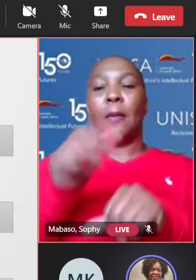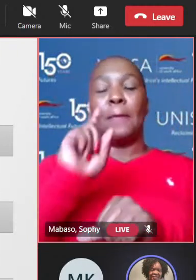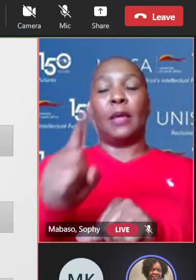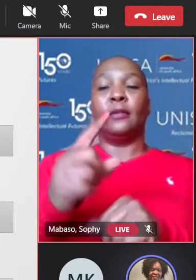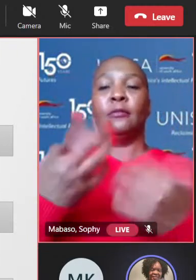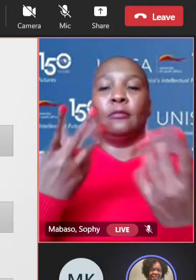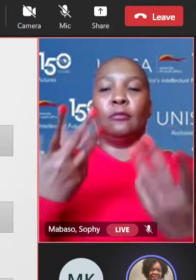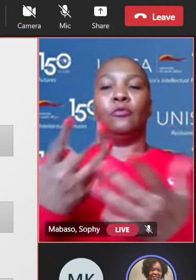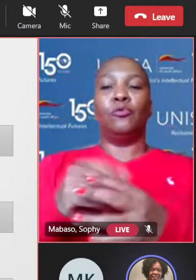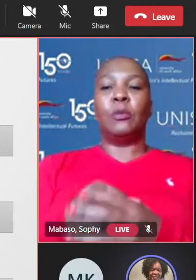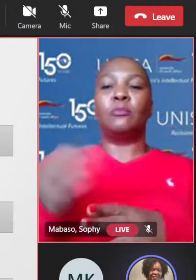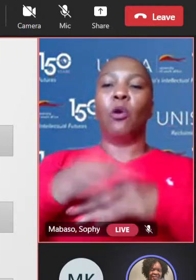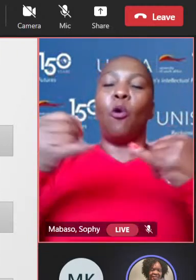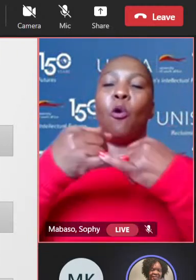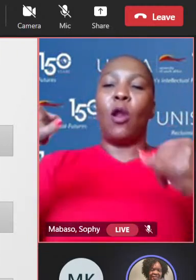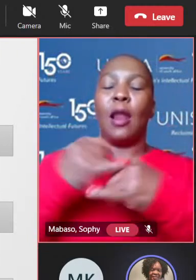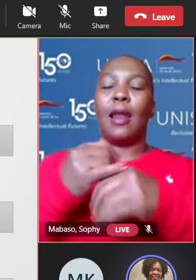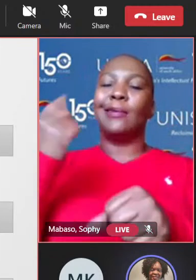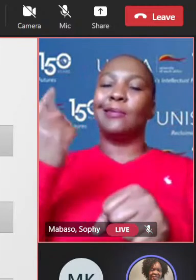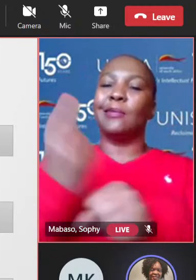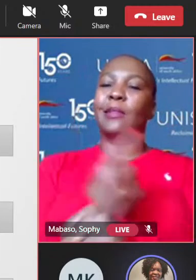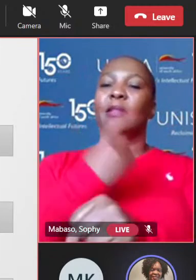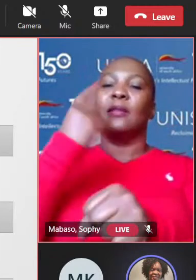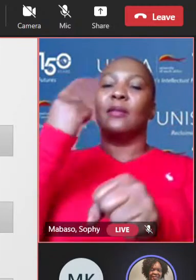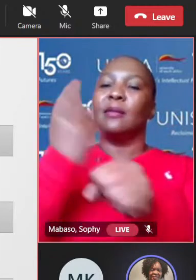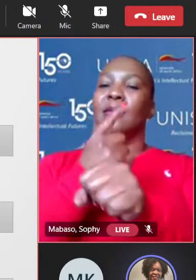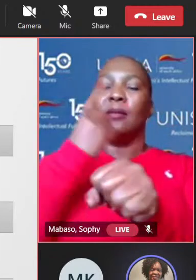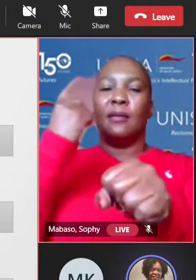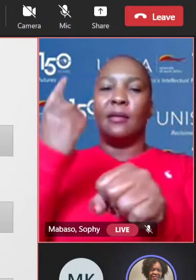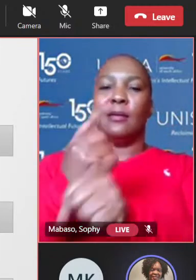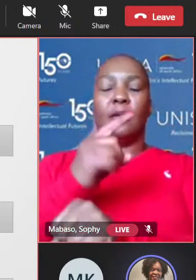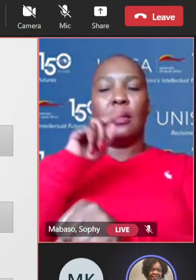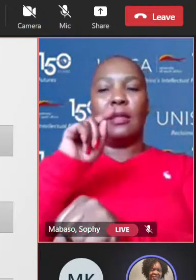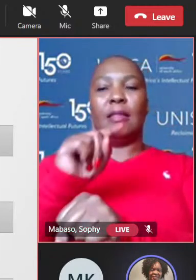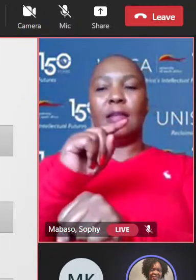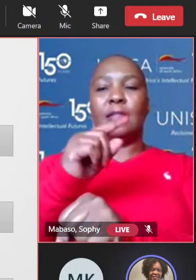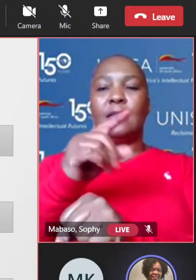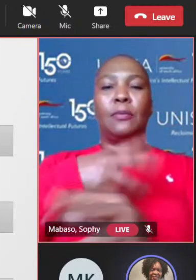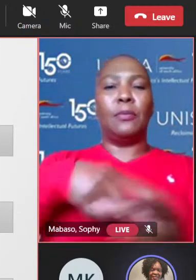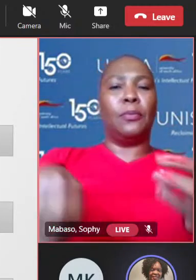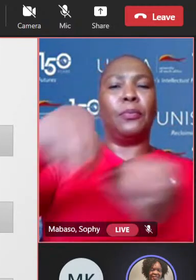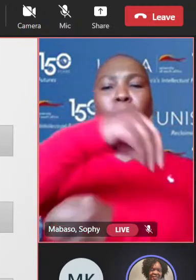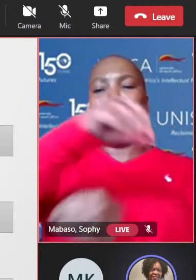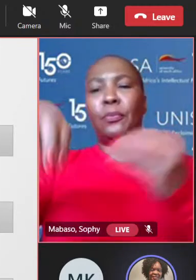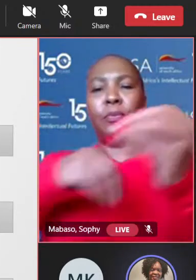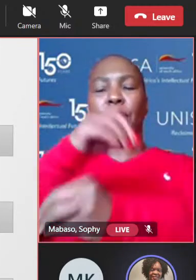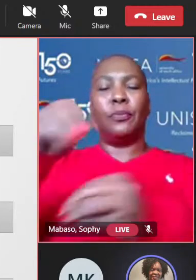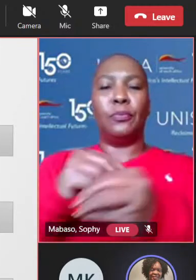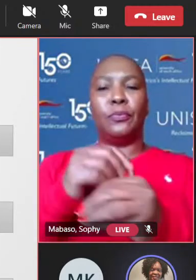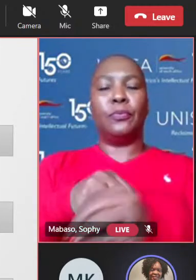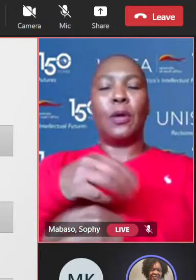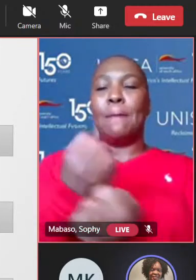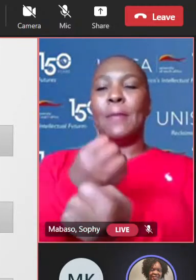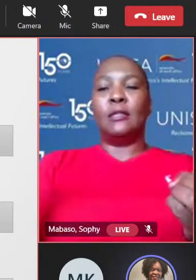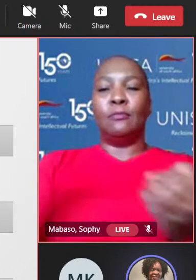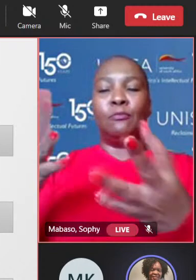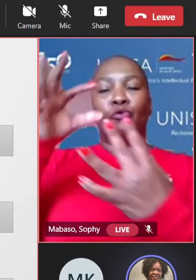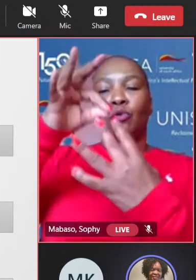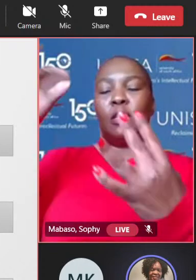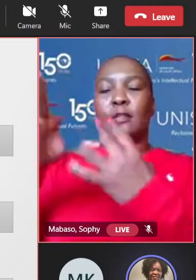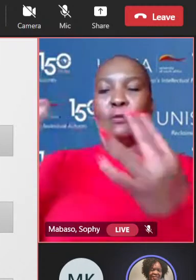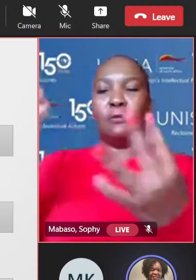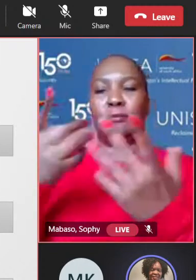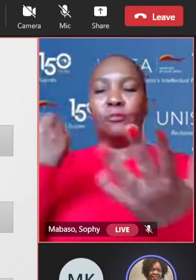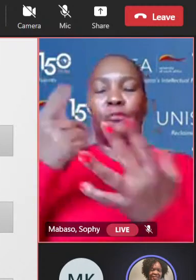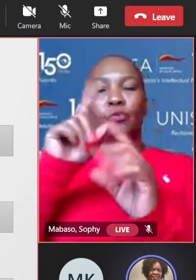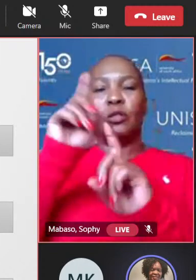be online all the time. So the way it is, it's a randomized MCQ, multiple choice, whereby even if we are in